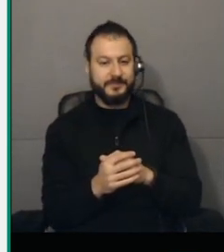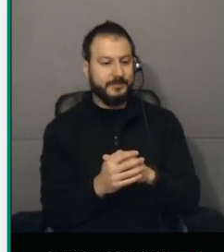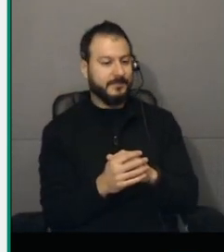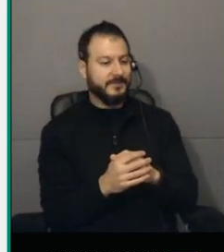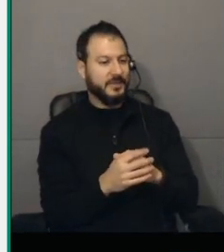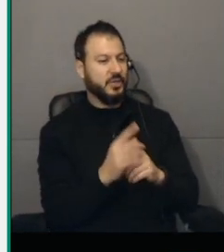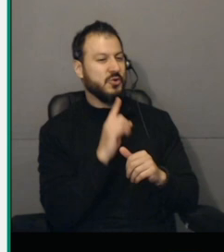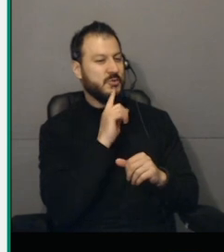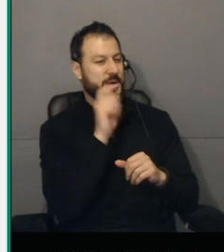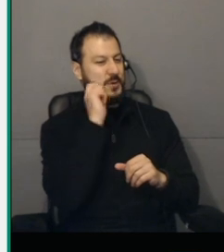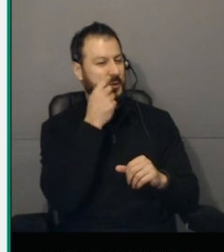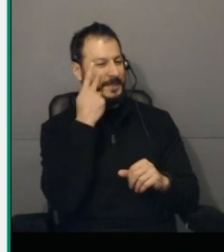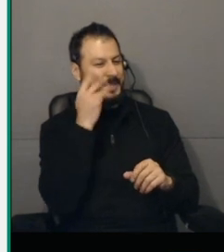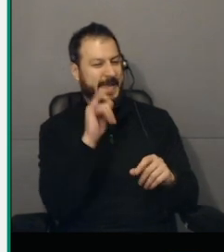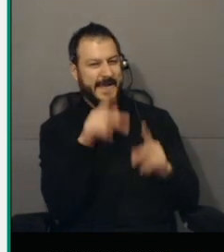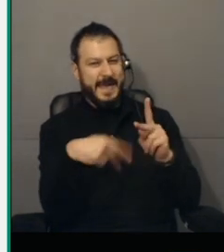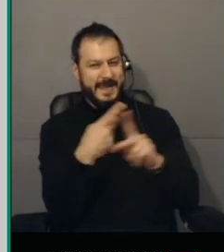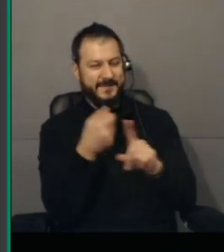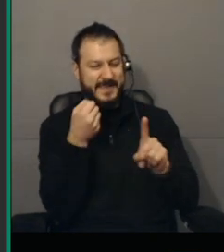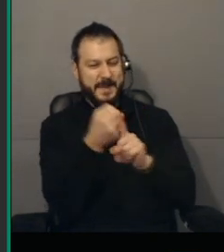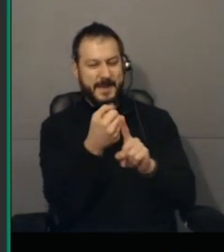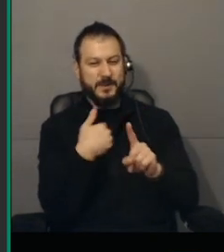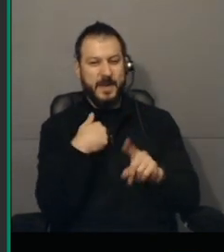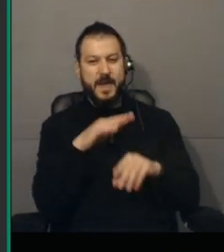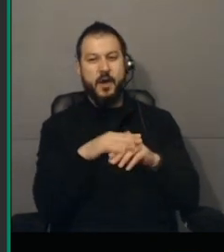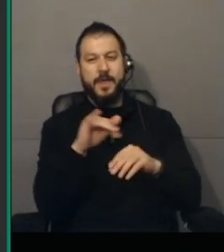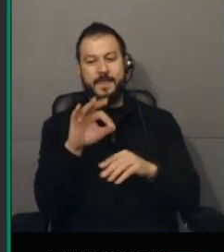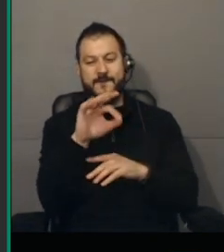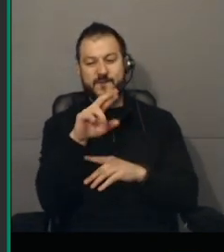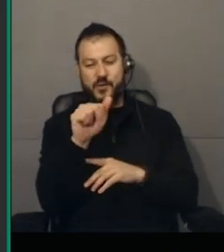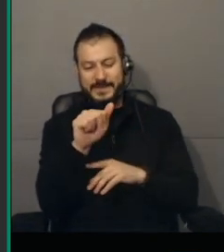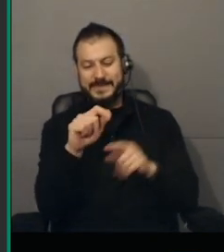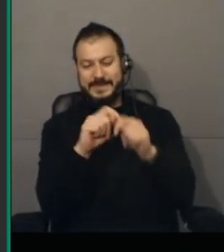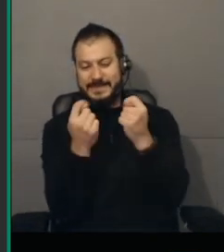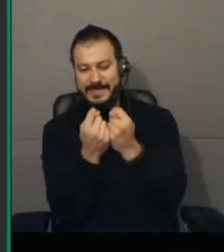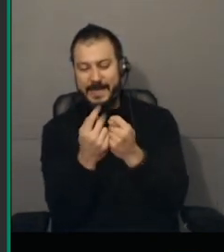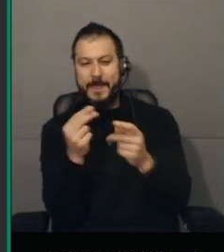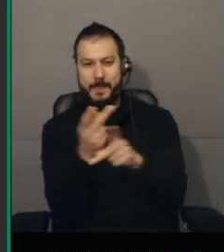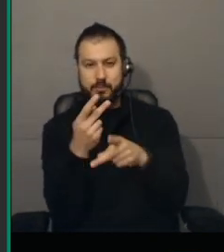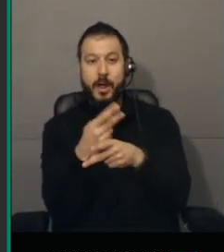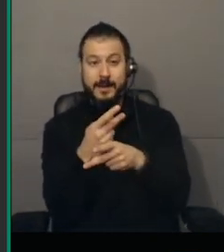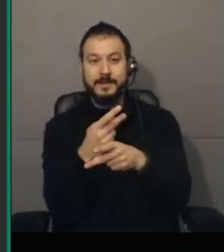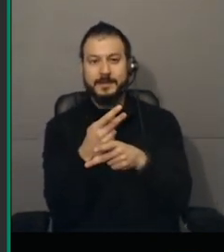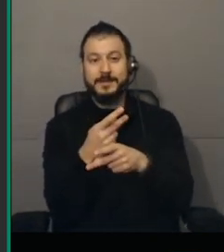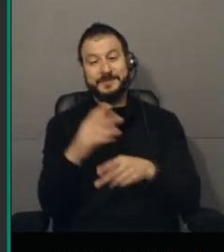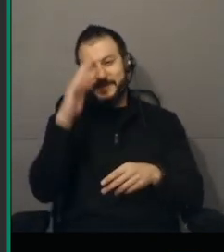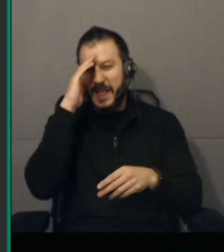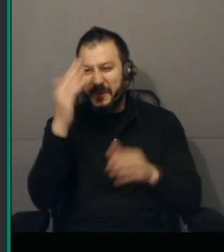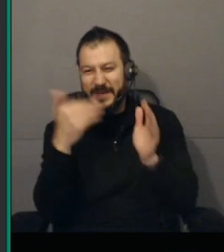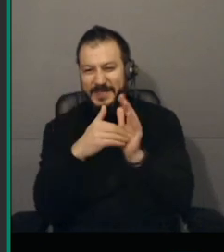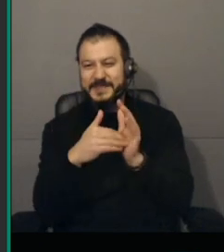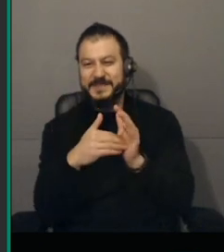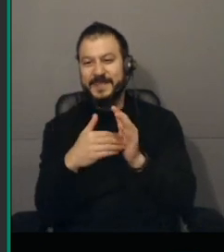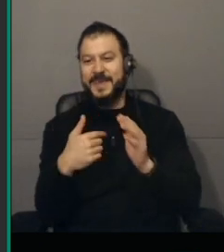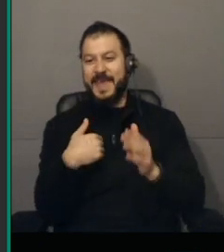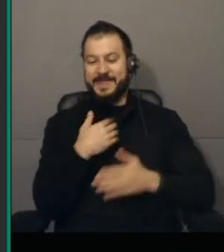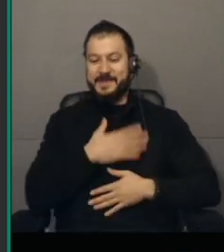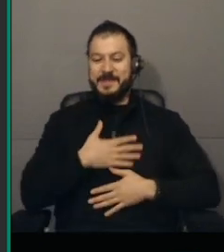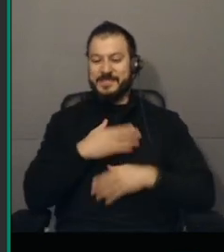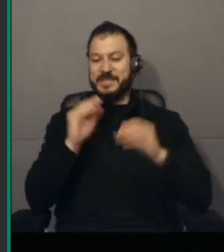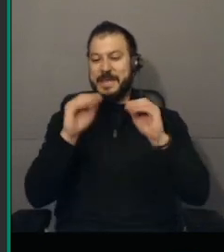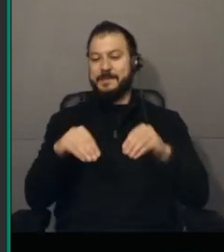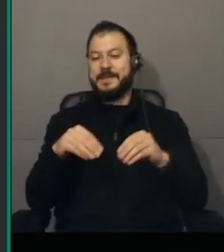really cool to see the kind of impact this project has had on the Forza team and the Forza product. So, hello again. I've had the